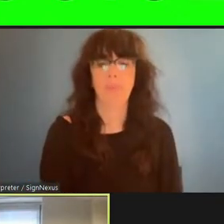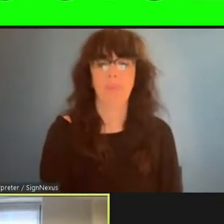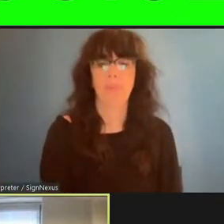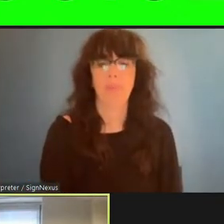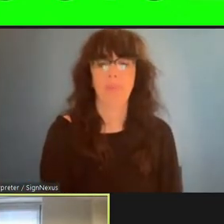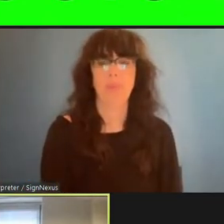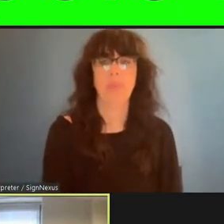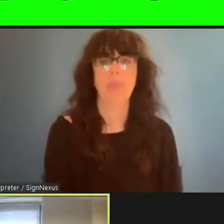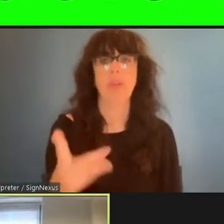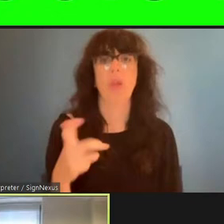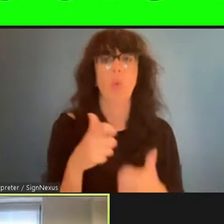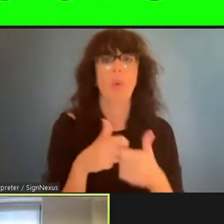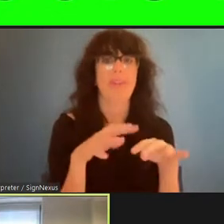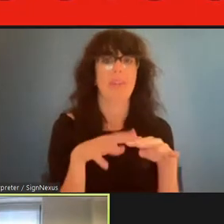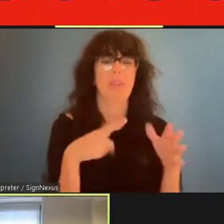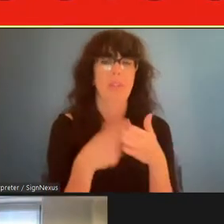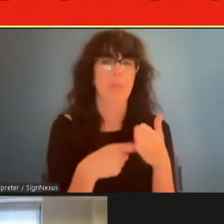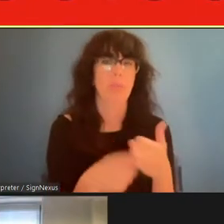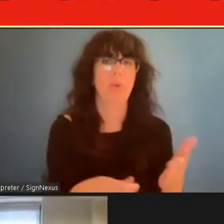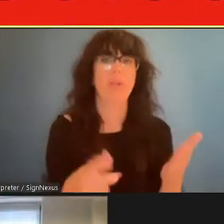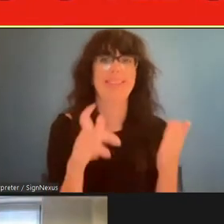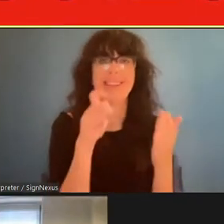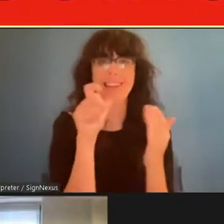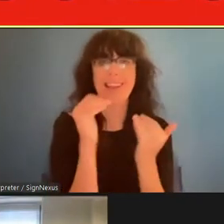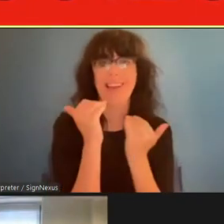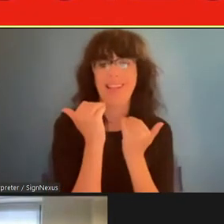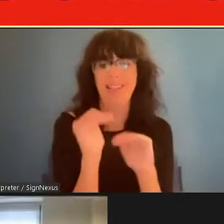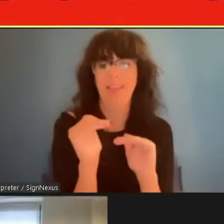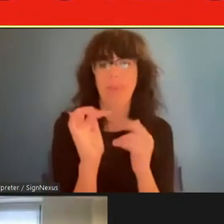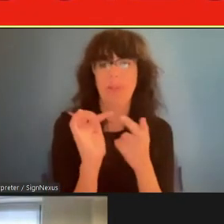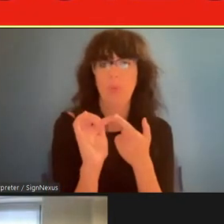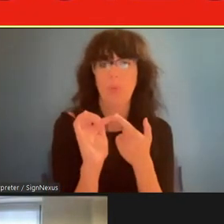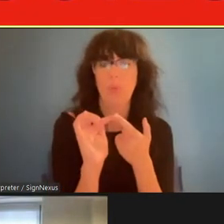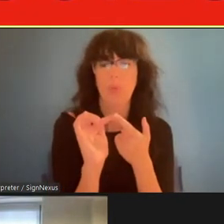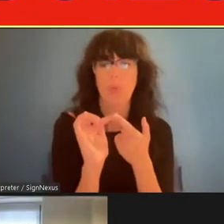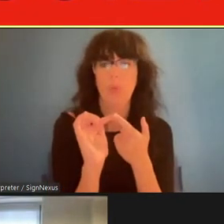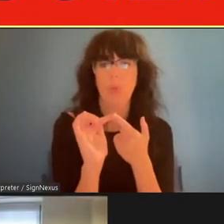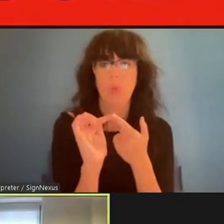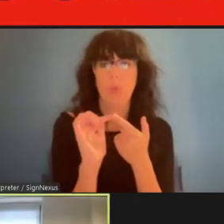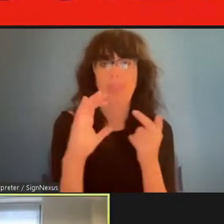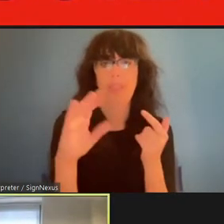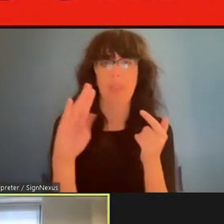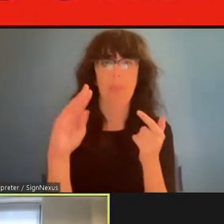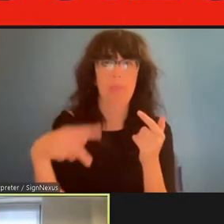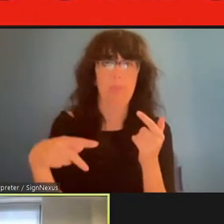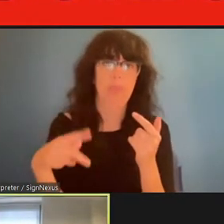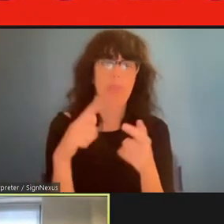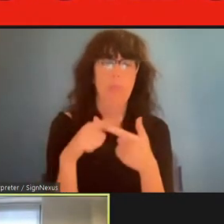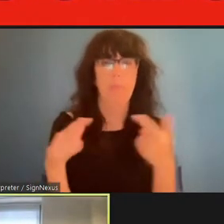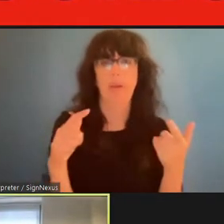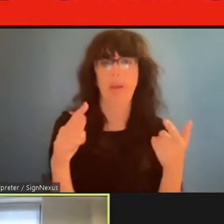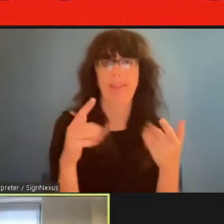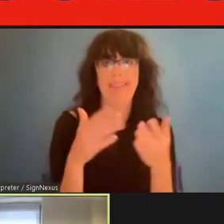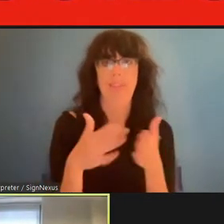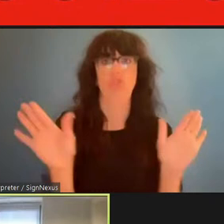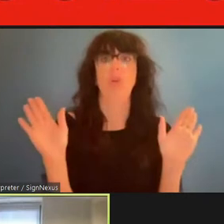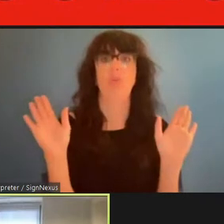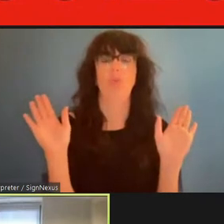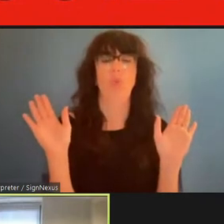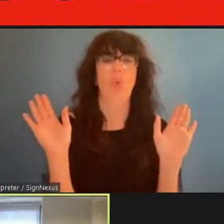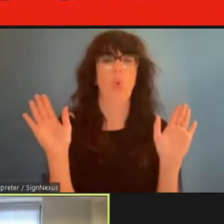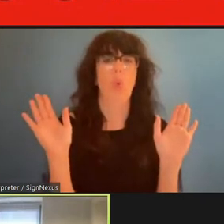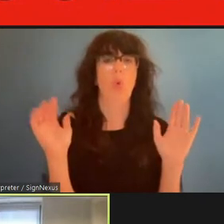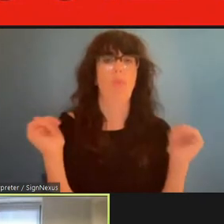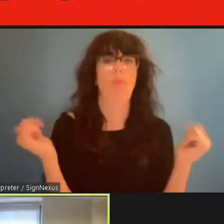congestion pricing therefore not limited just at the central business district but congestion pricing in general for the